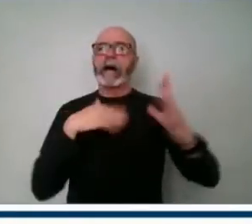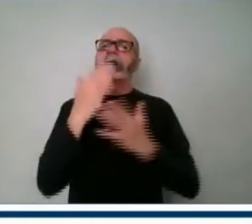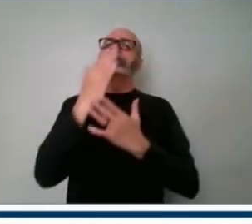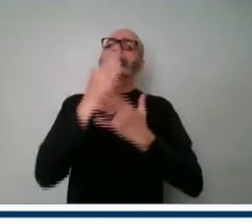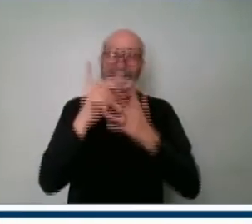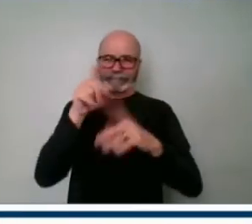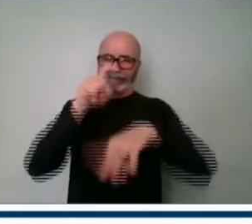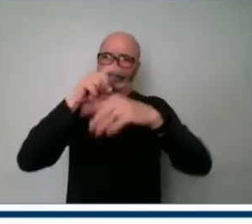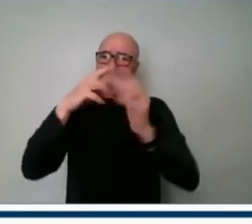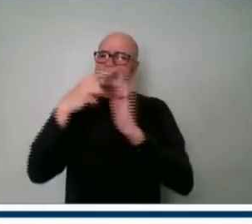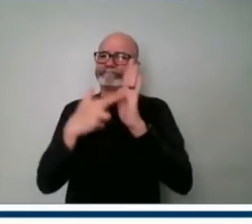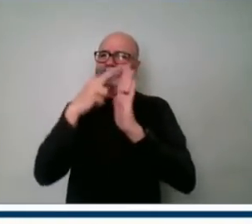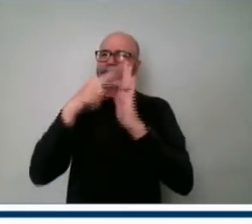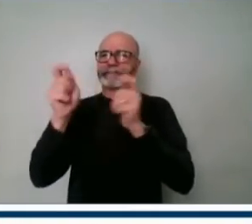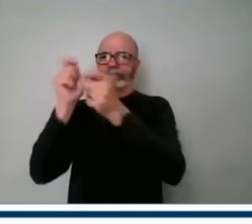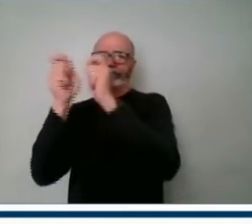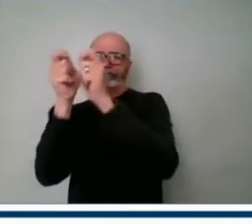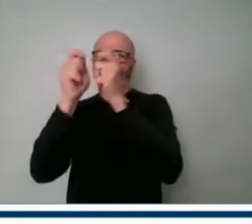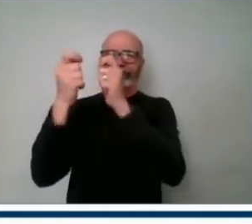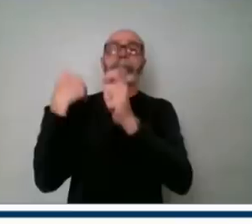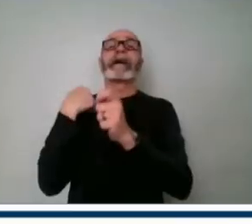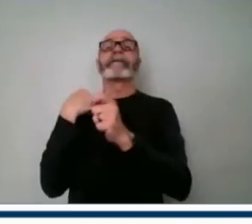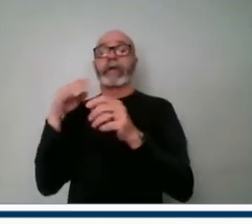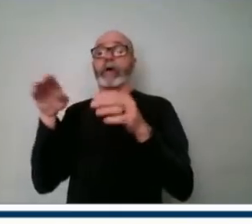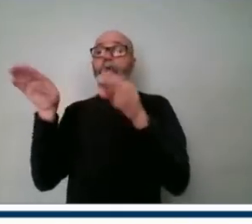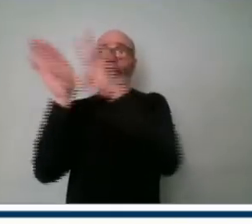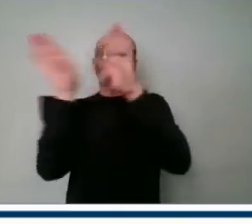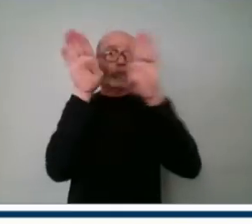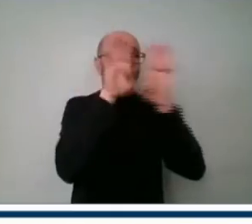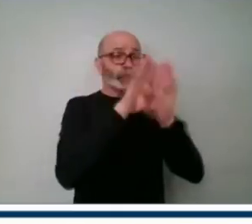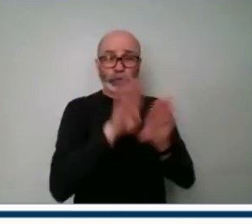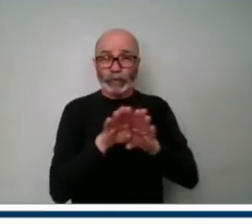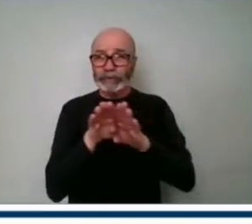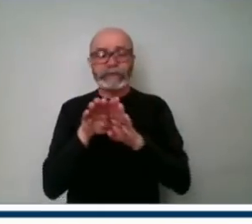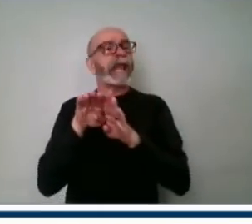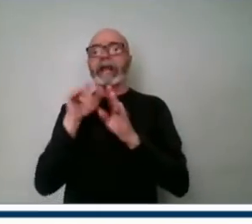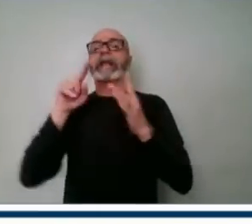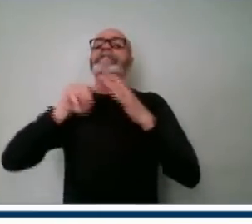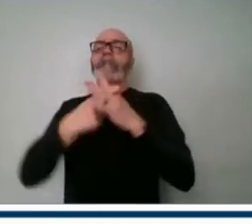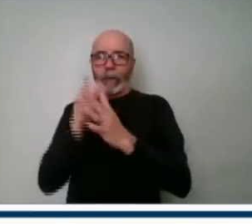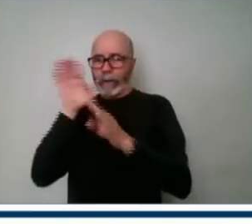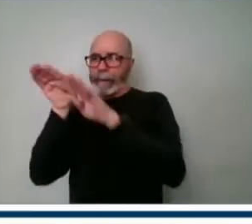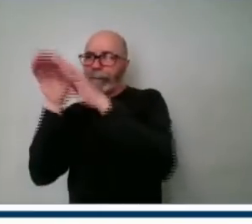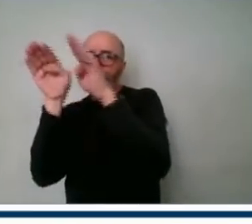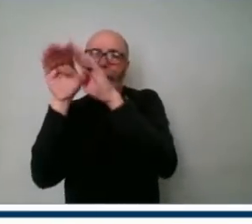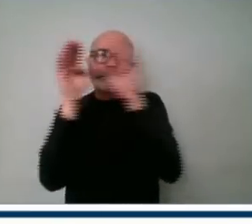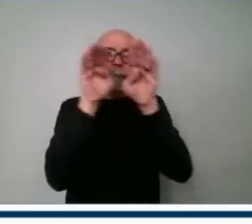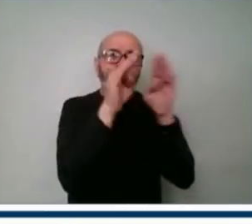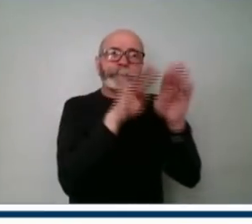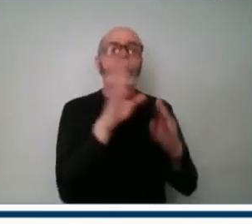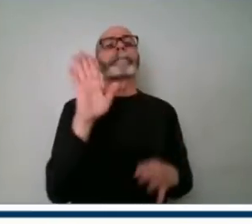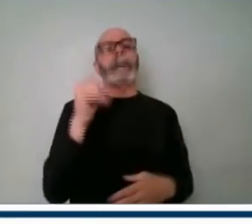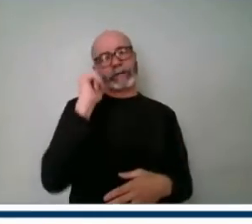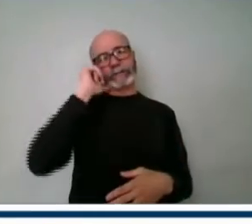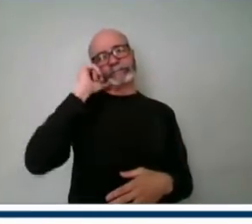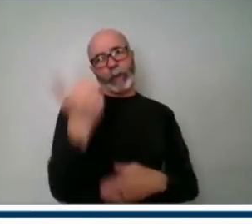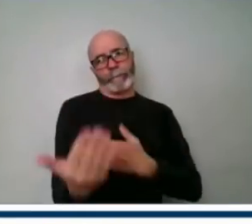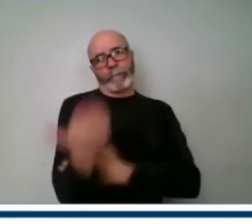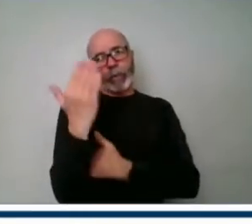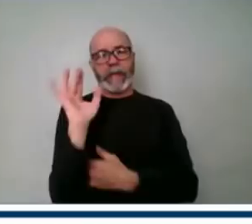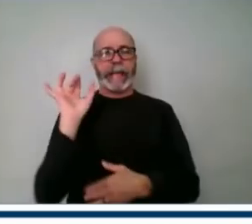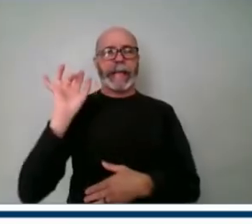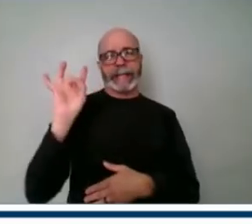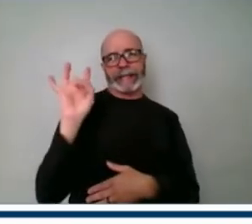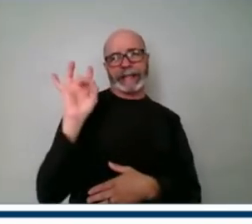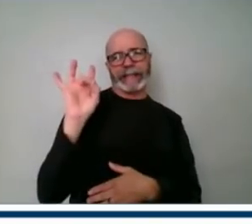restrictions. These will all be effective tomorrow morning at 8 a.m. Now, here are the changes to the province-wide